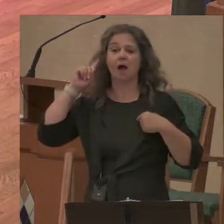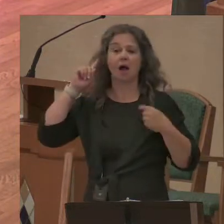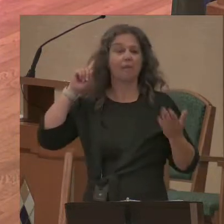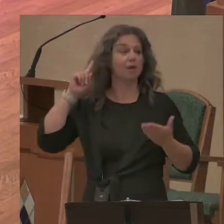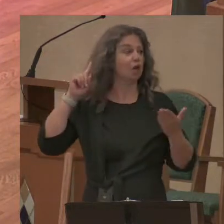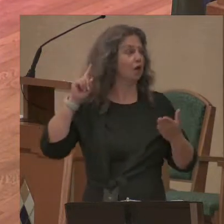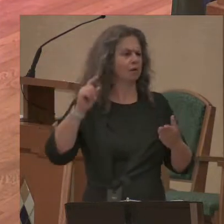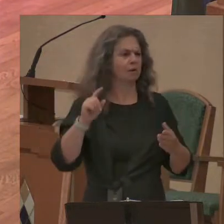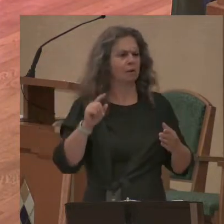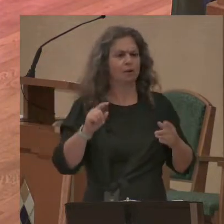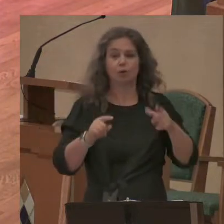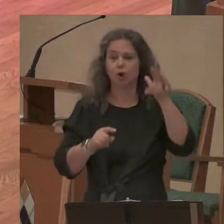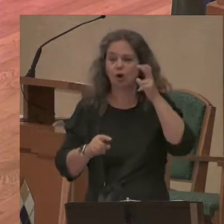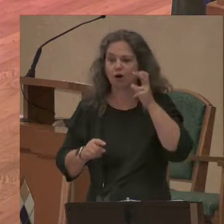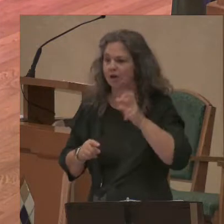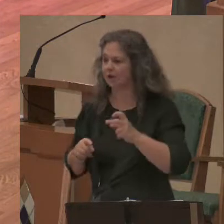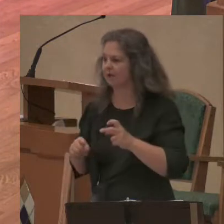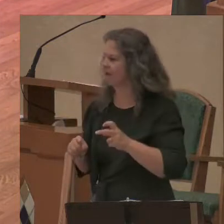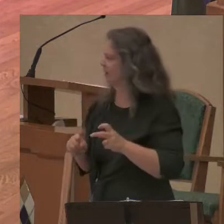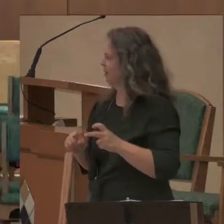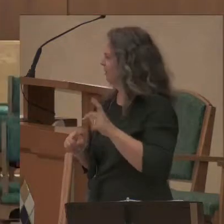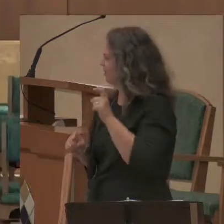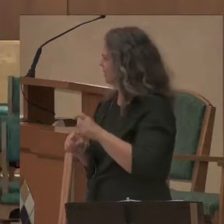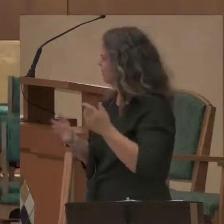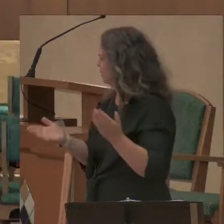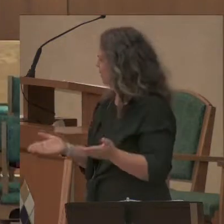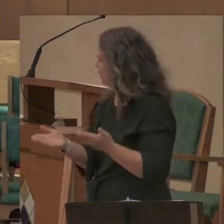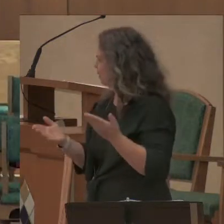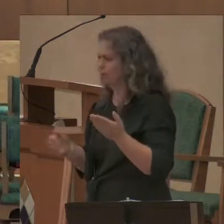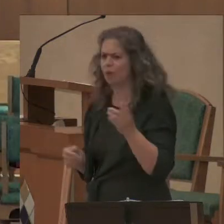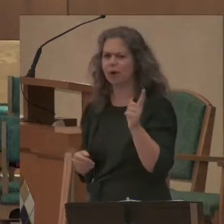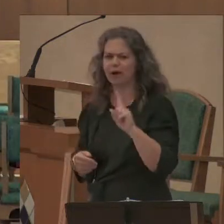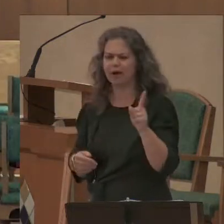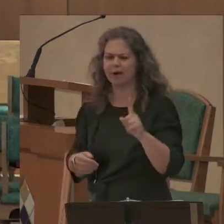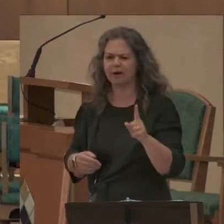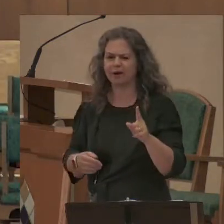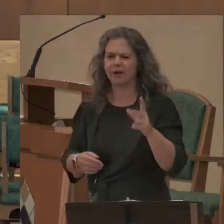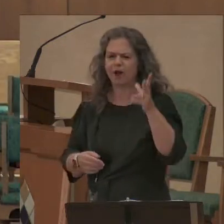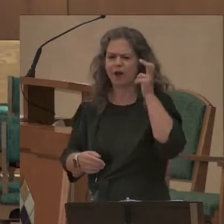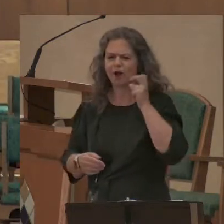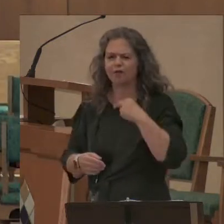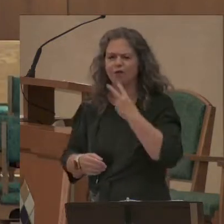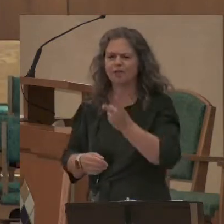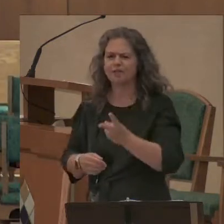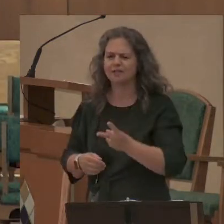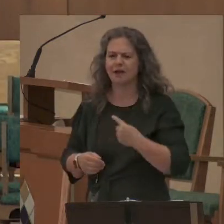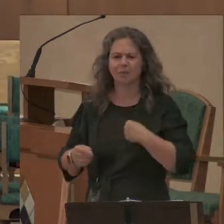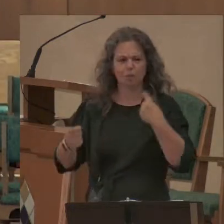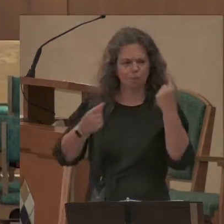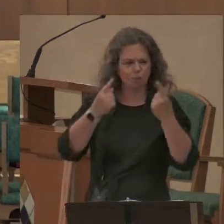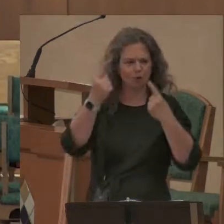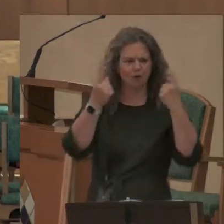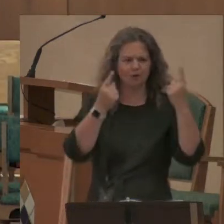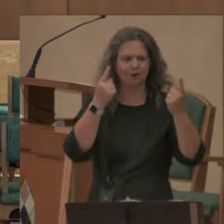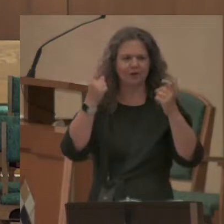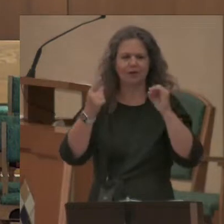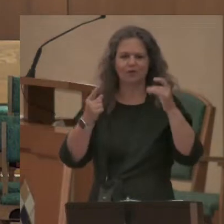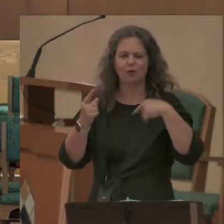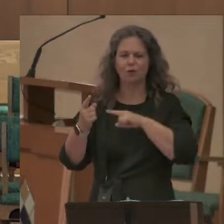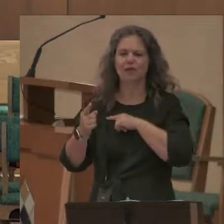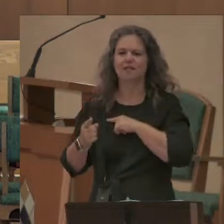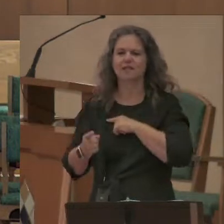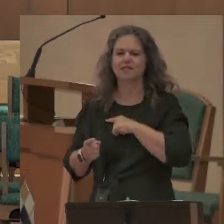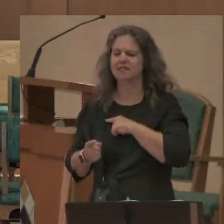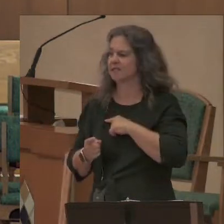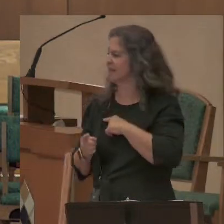Did you hear him? He must be here somewhere. And I wonder if we were to call out,